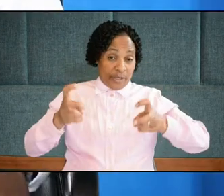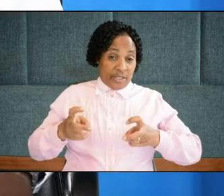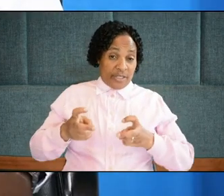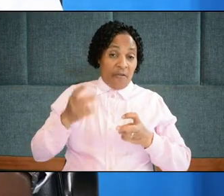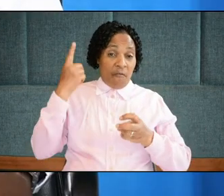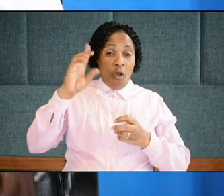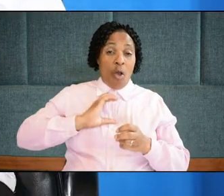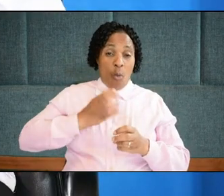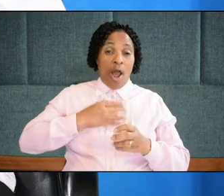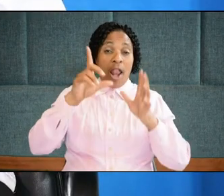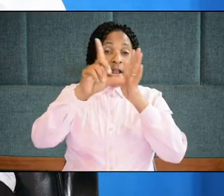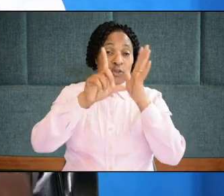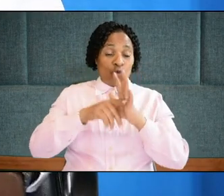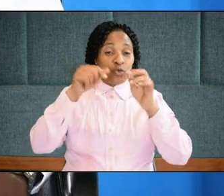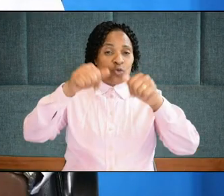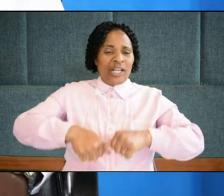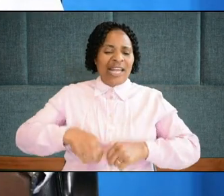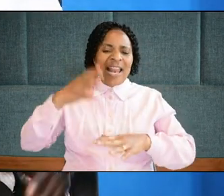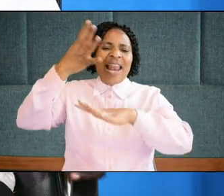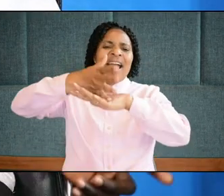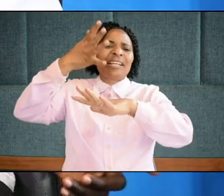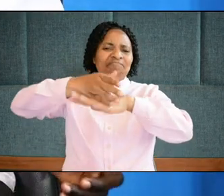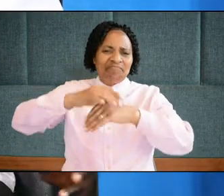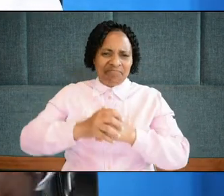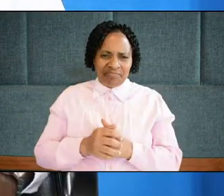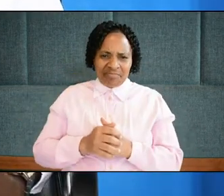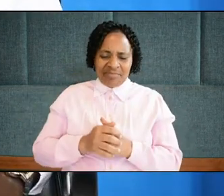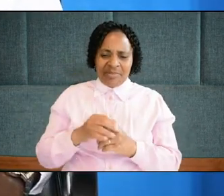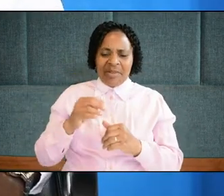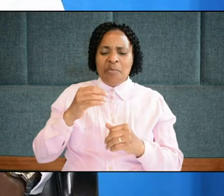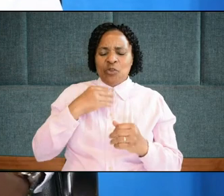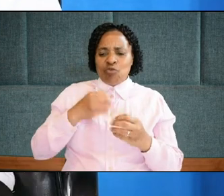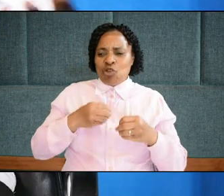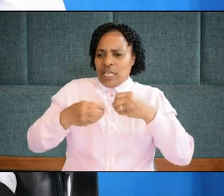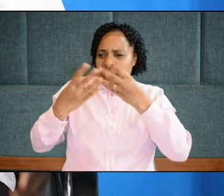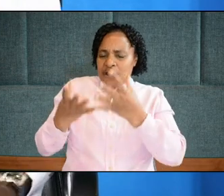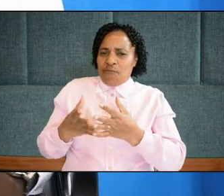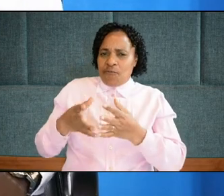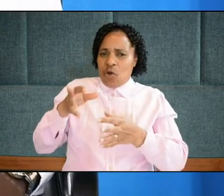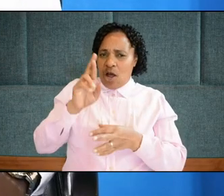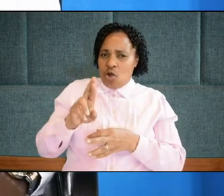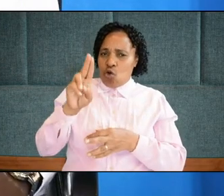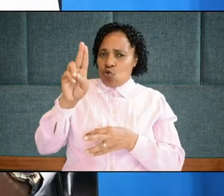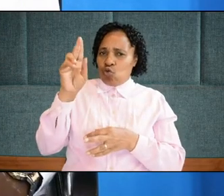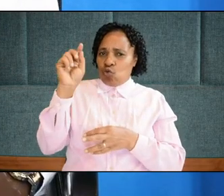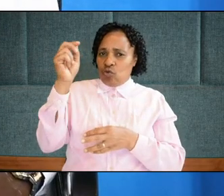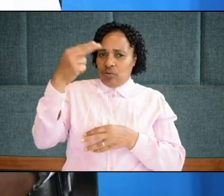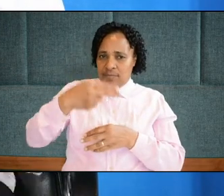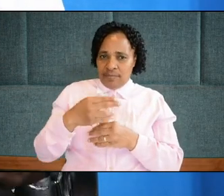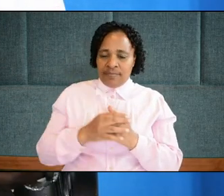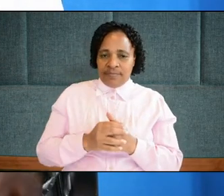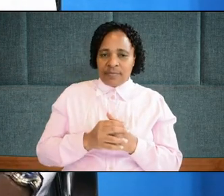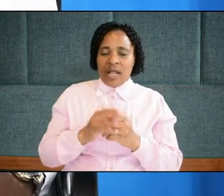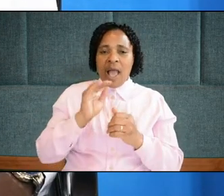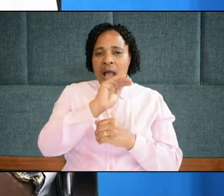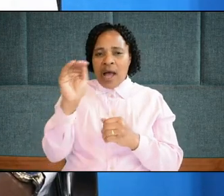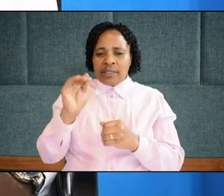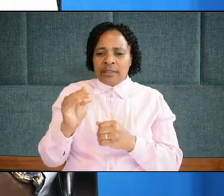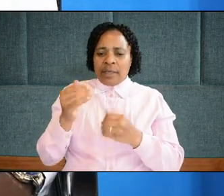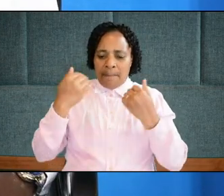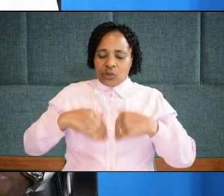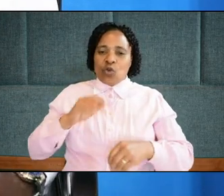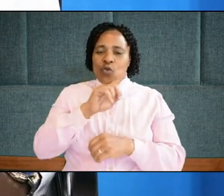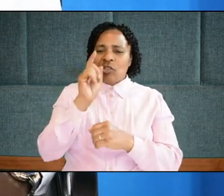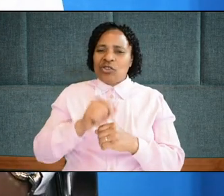key word for our lesson today, deception. I want to throw it to Ruth, and I'd like to ask you a very personal question as we start our discussion